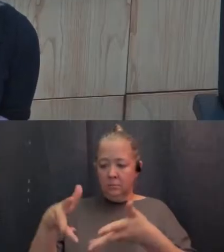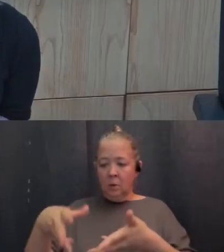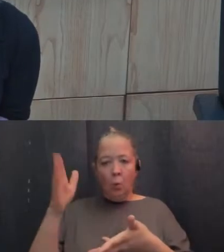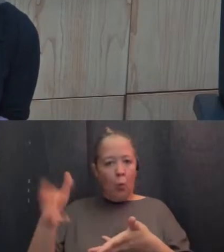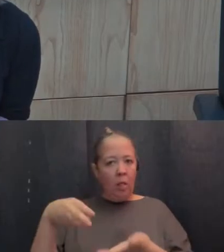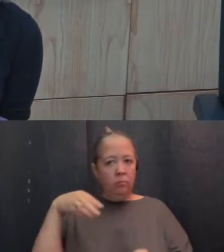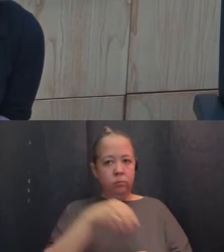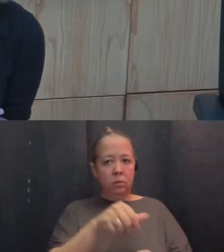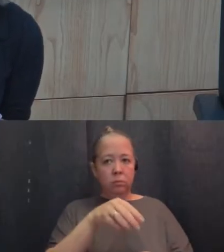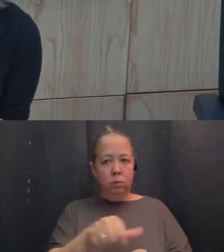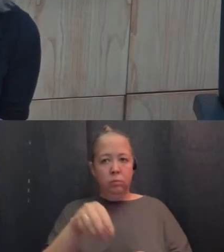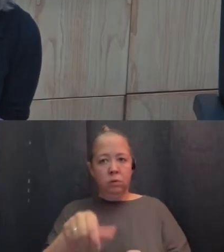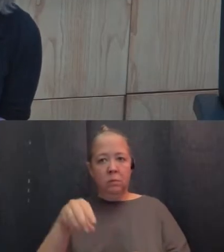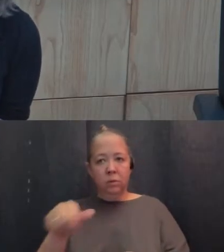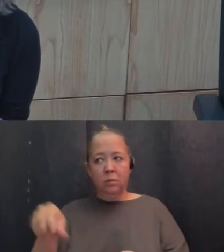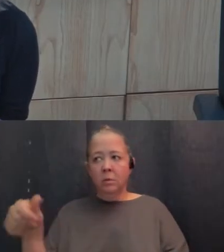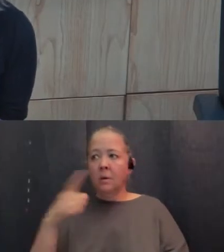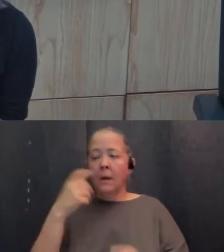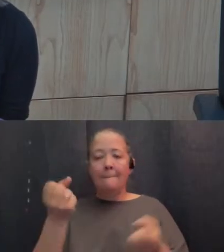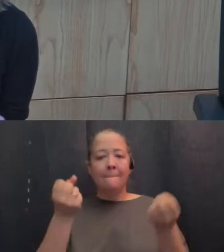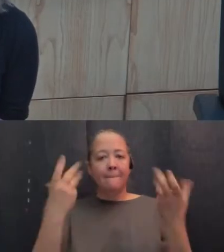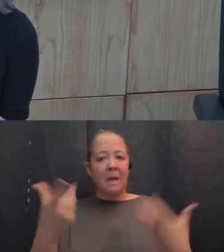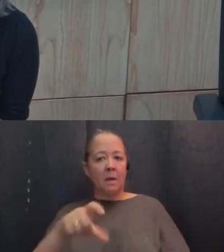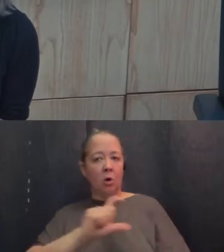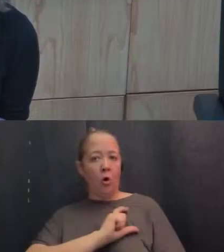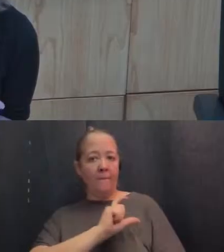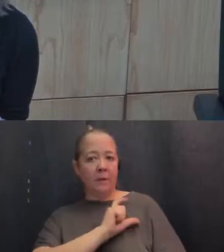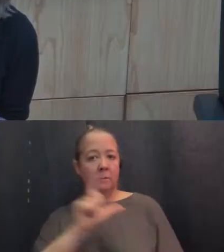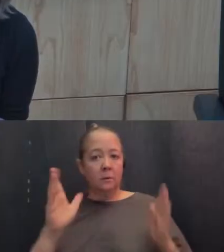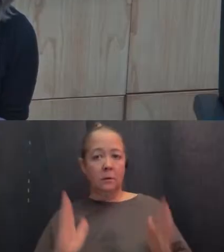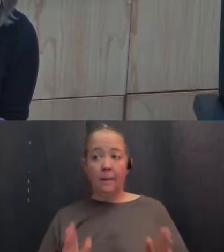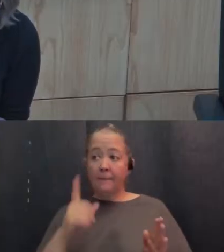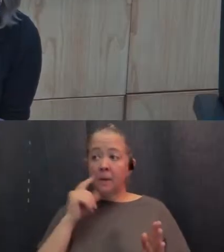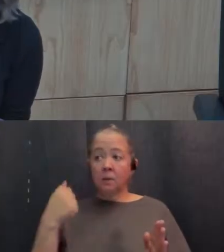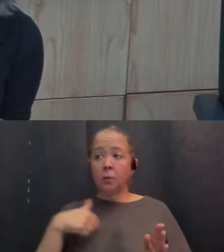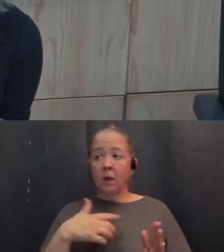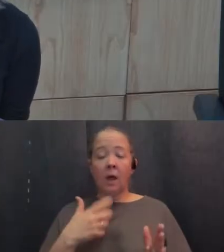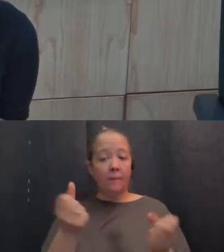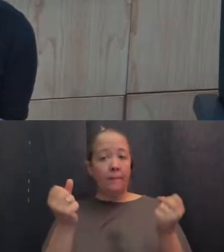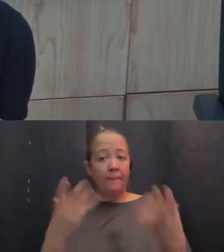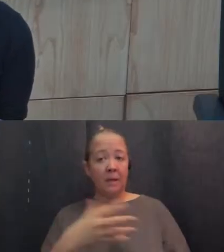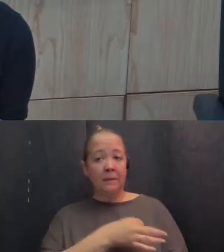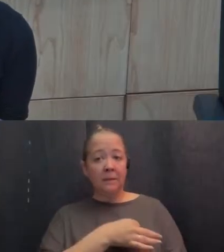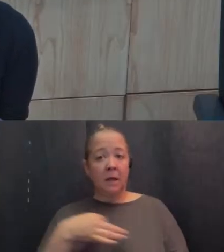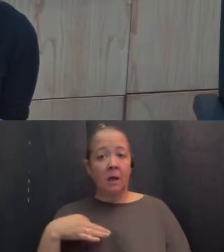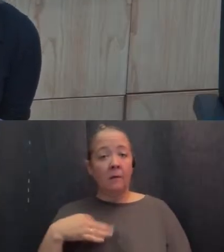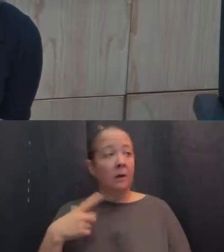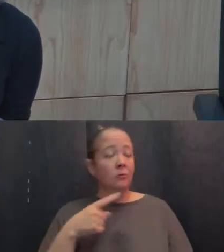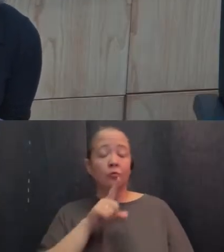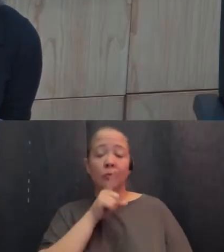police officers because we have a large number of police officers, which is really great. It means we can have 24-hour policing.